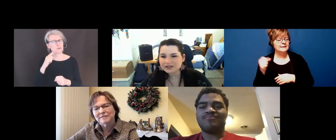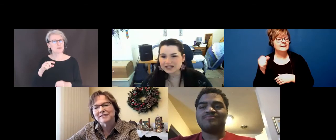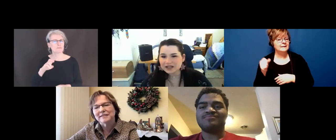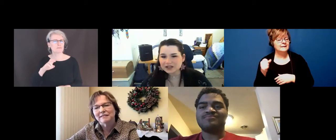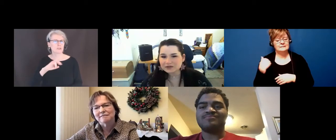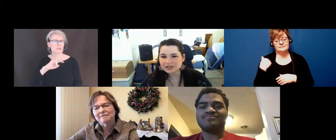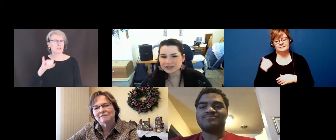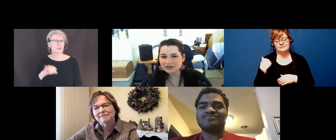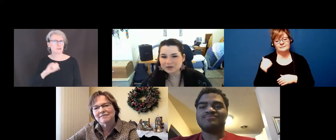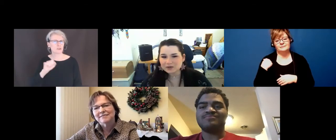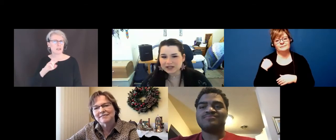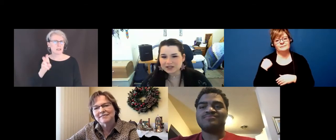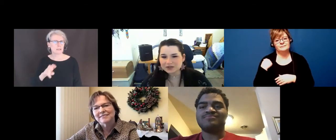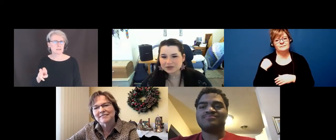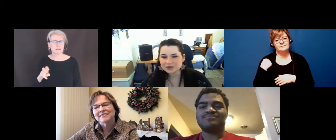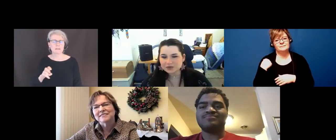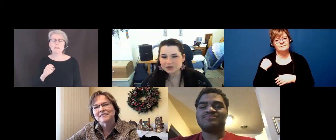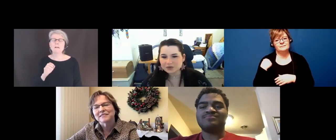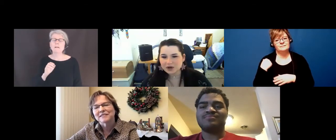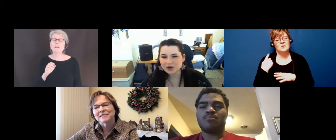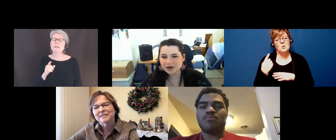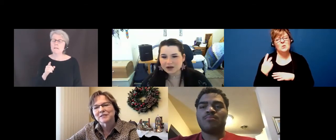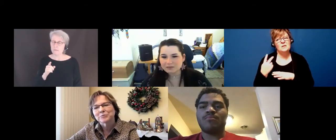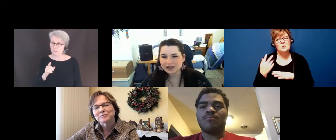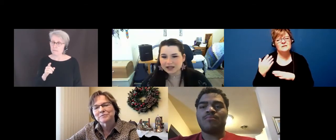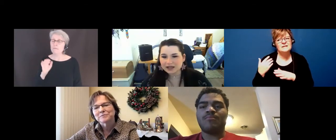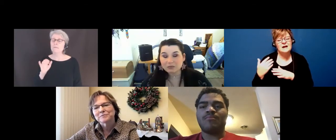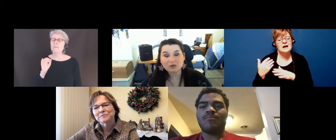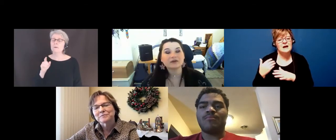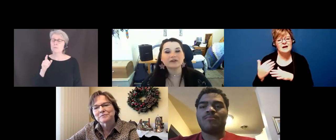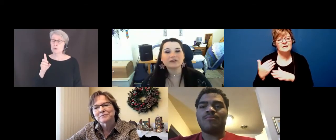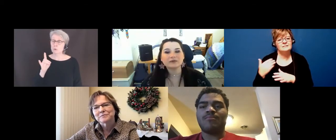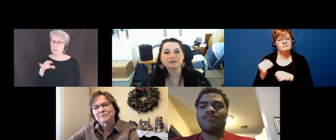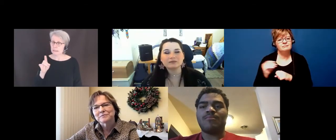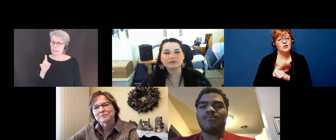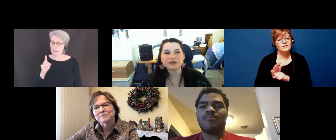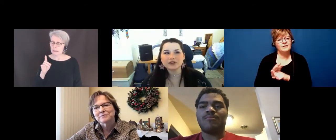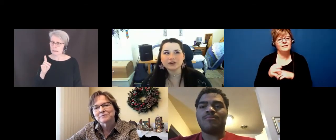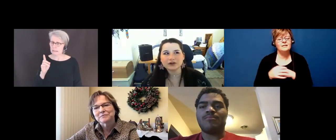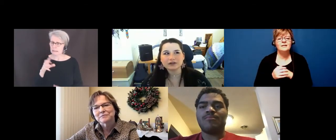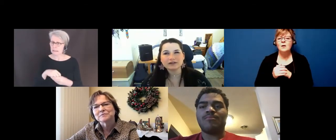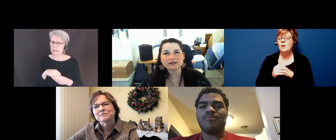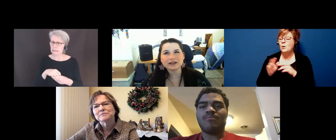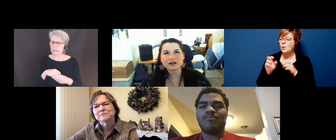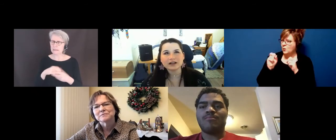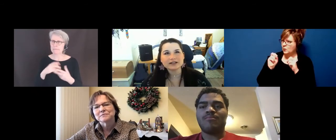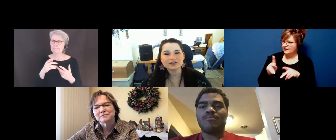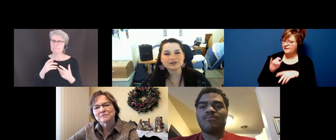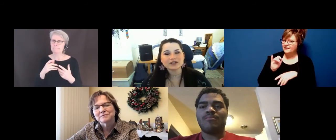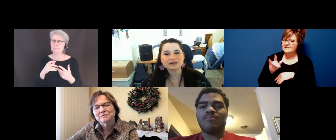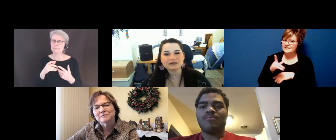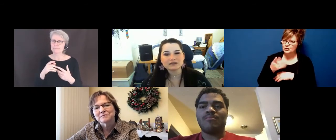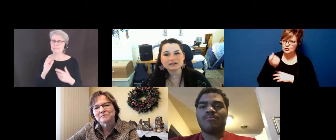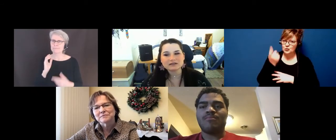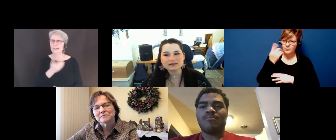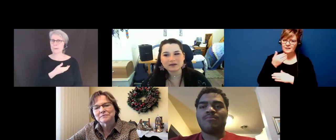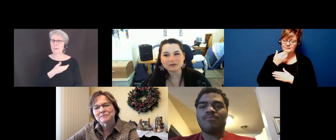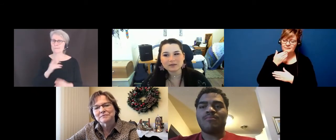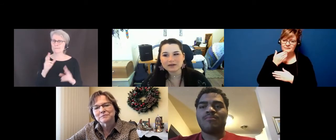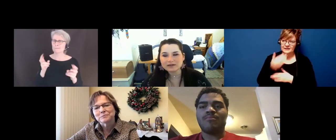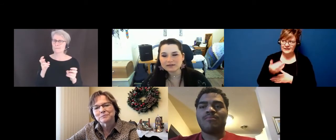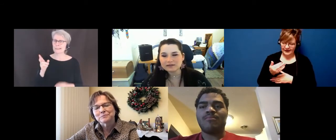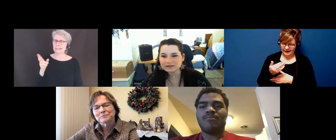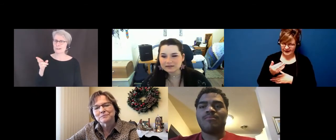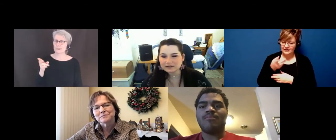I understand that you did also get to play an important figure in our history. Does that